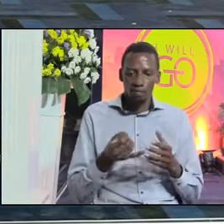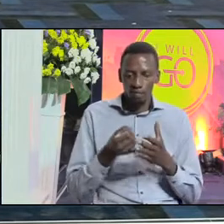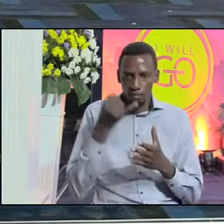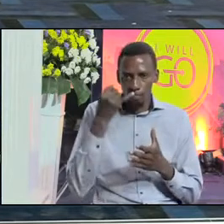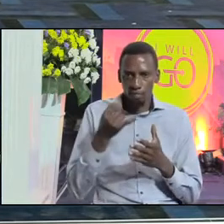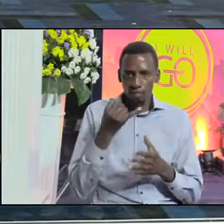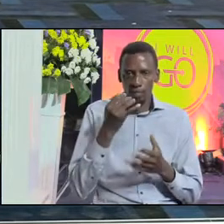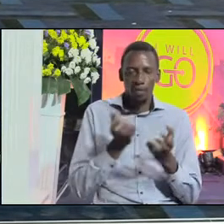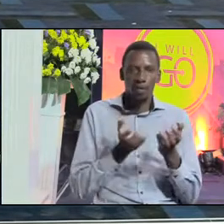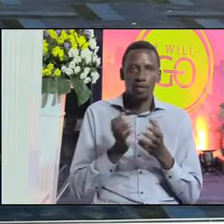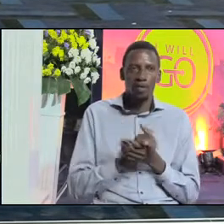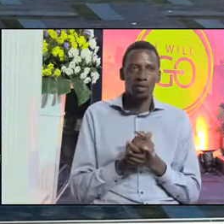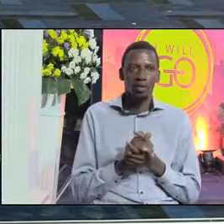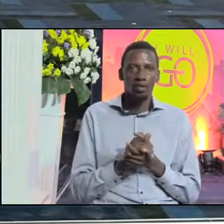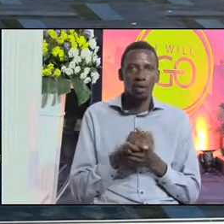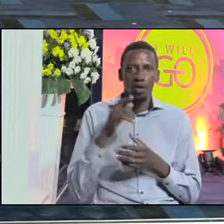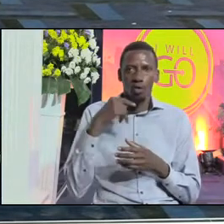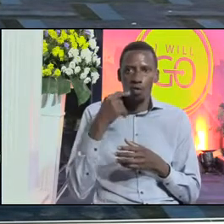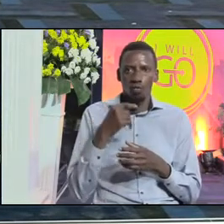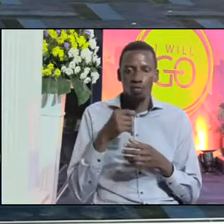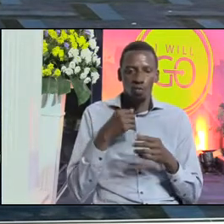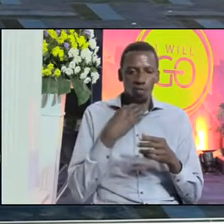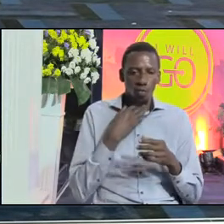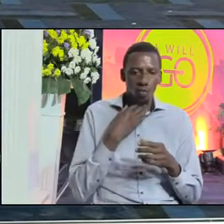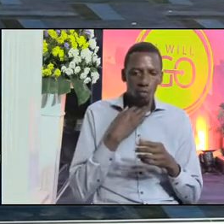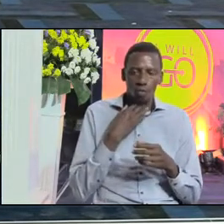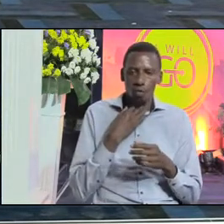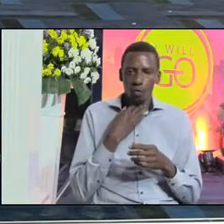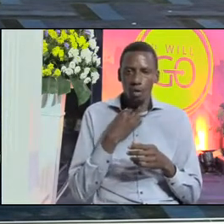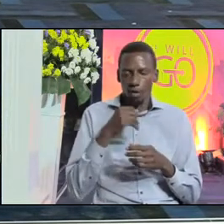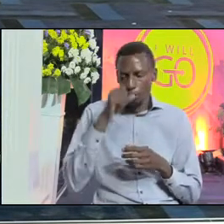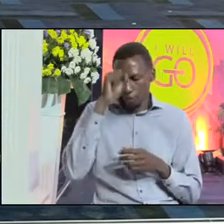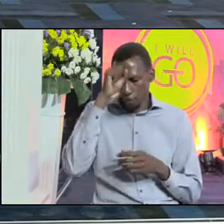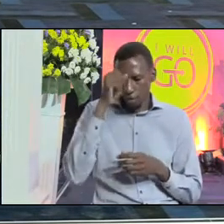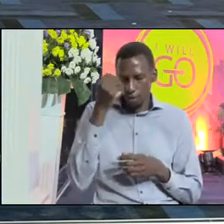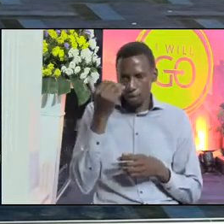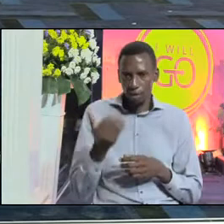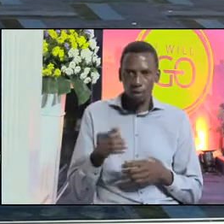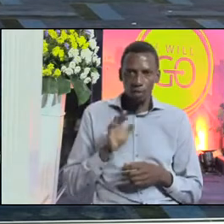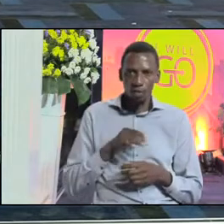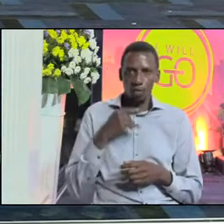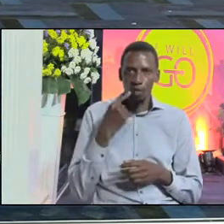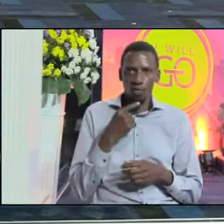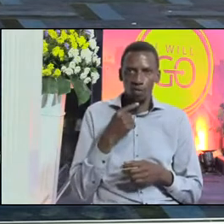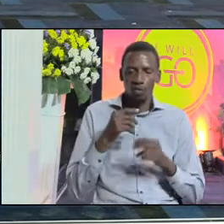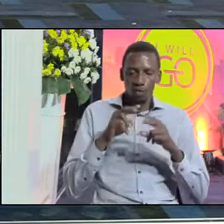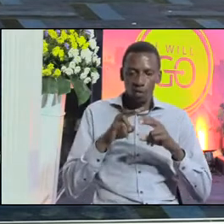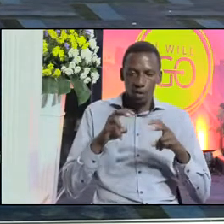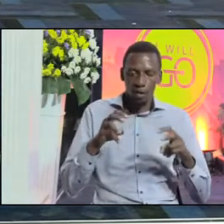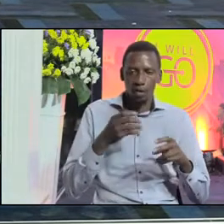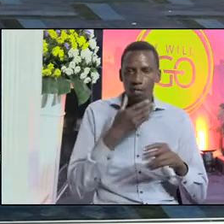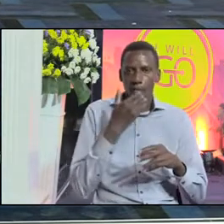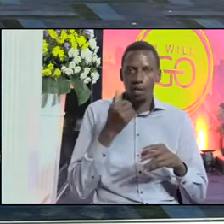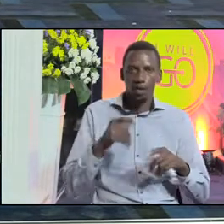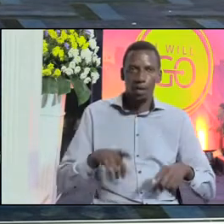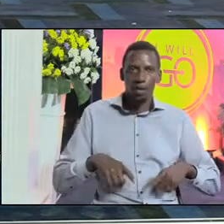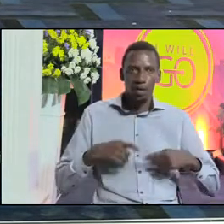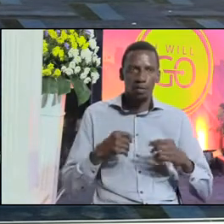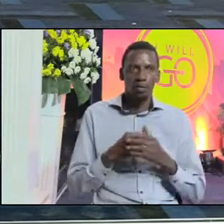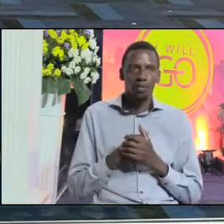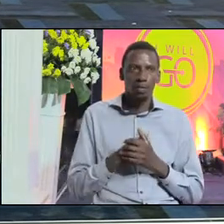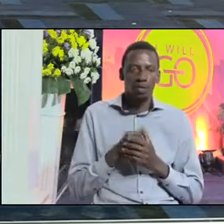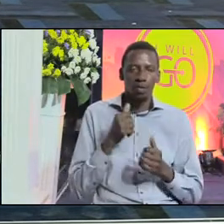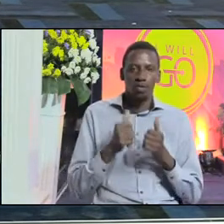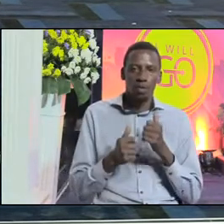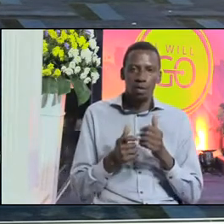slick sugar daddies who prey on ambitious but foolish young ladies who are in search of a better life, which